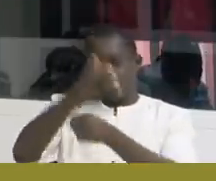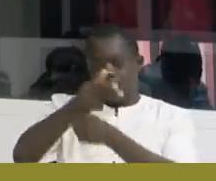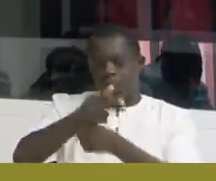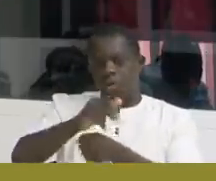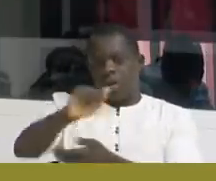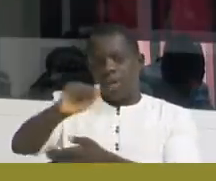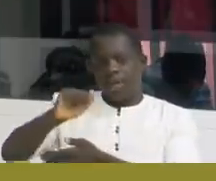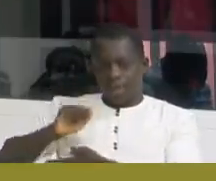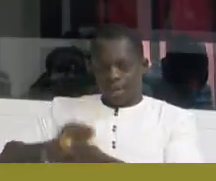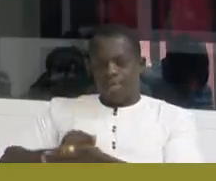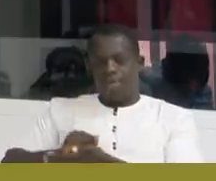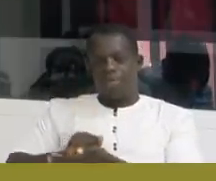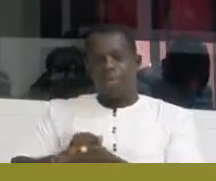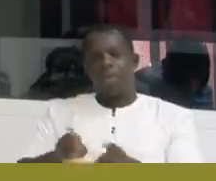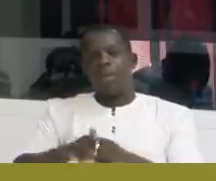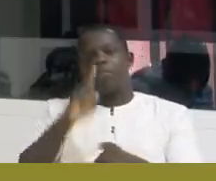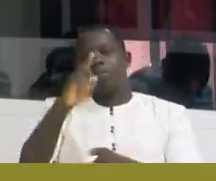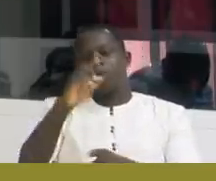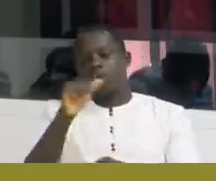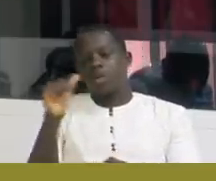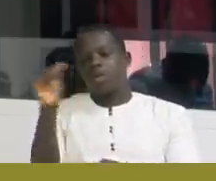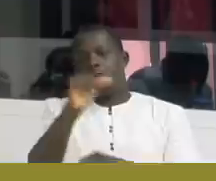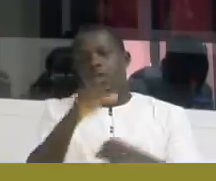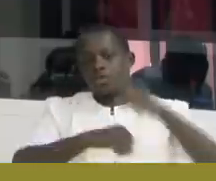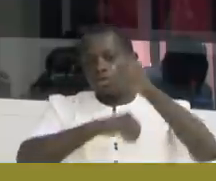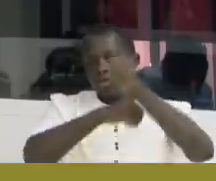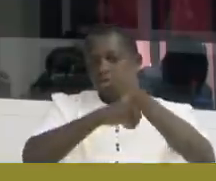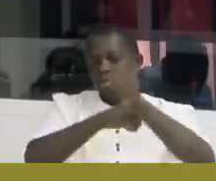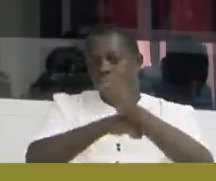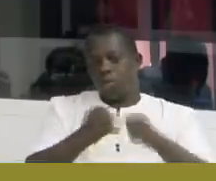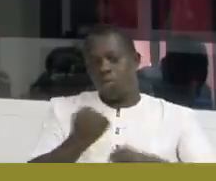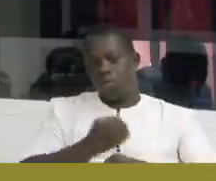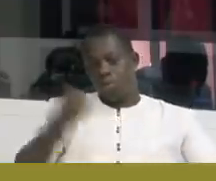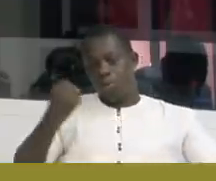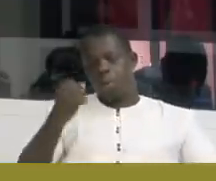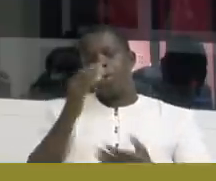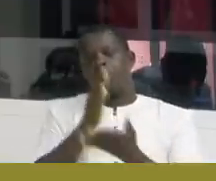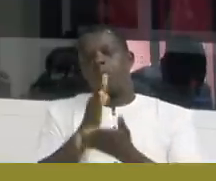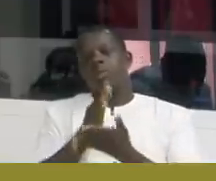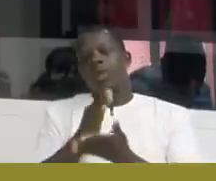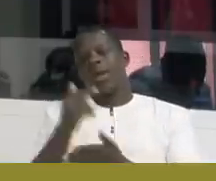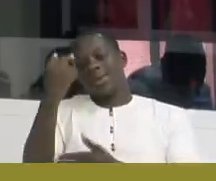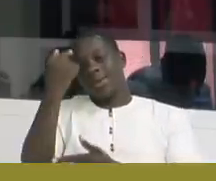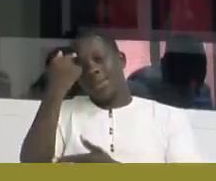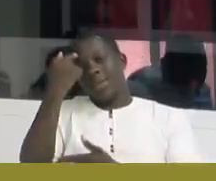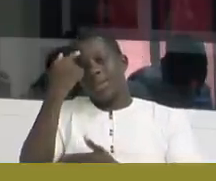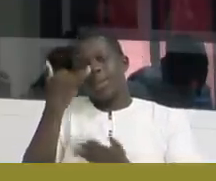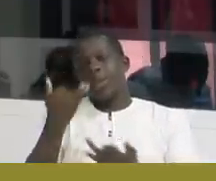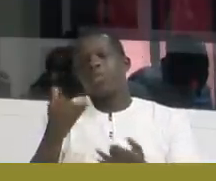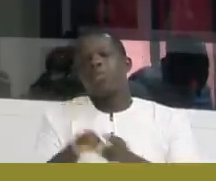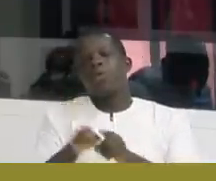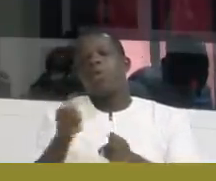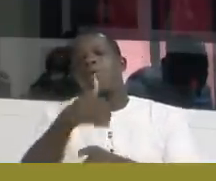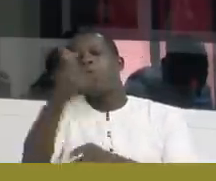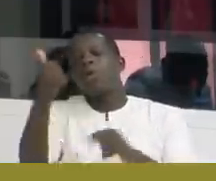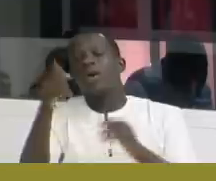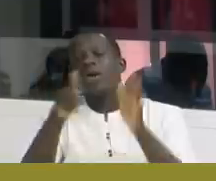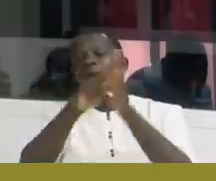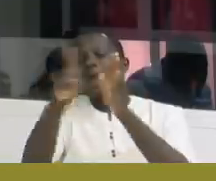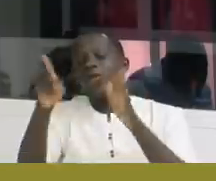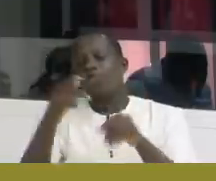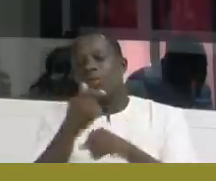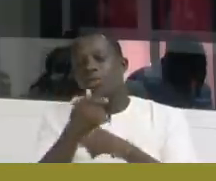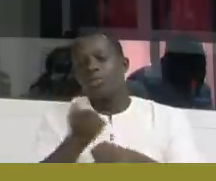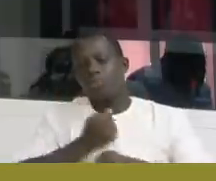But the anti-aircraft weapon, obviously, and I think the mortars too,